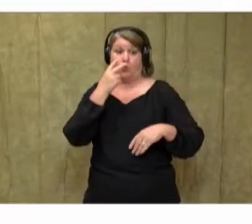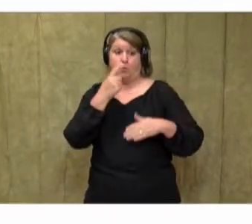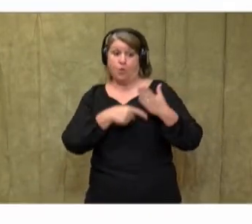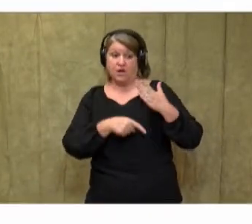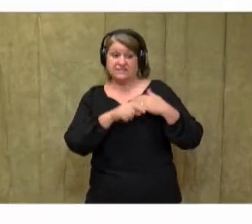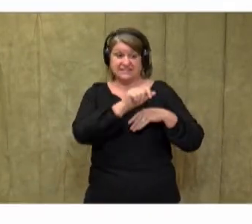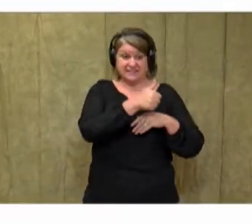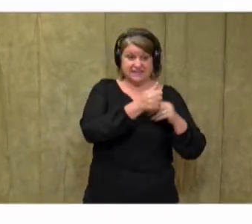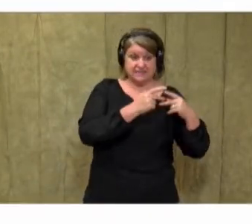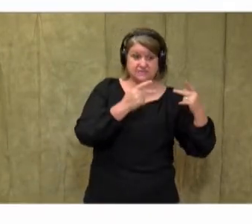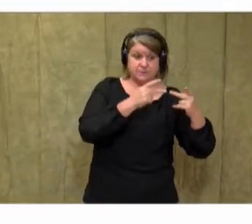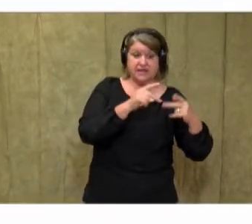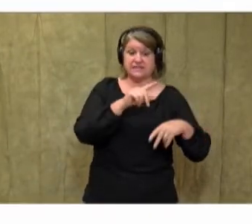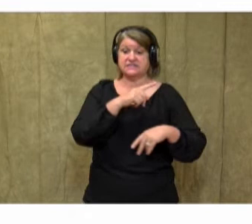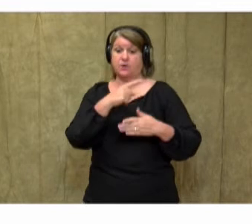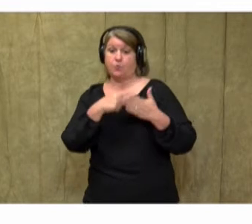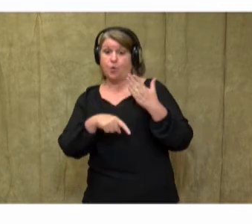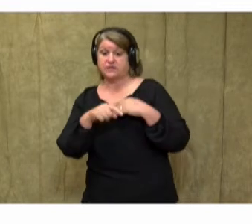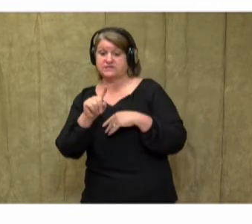place.